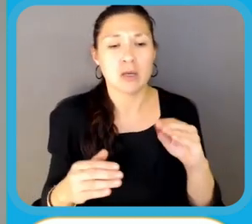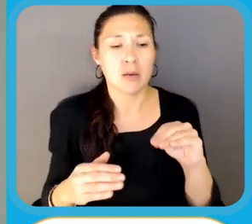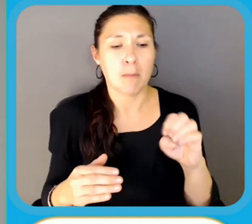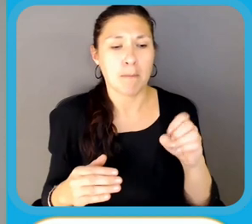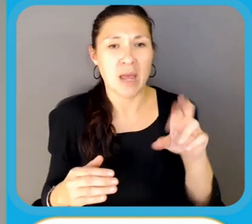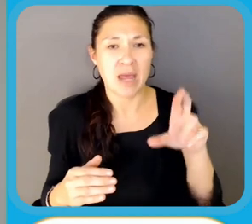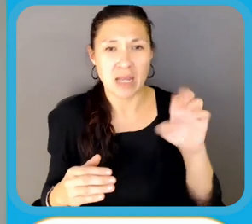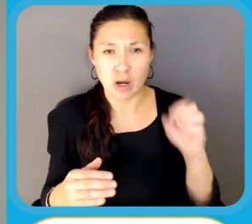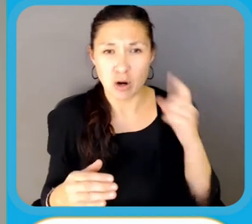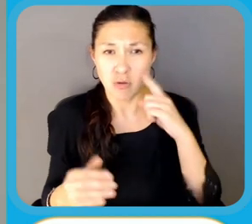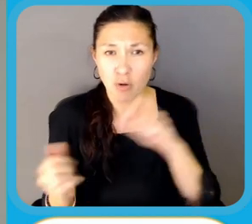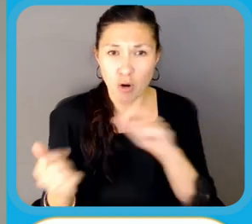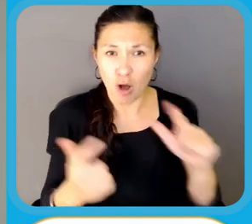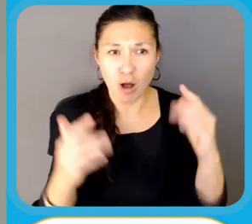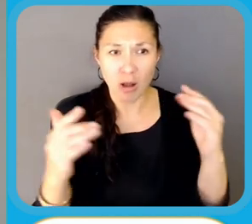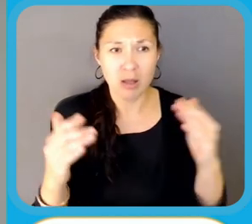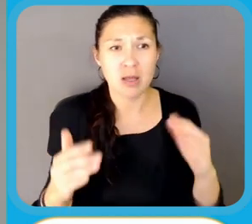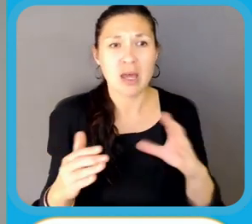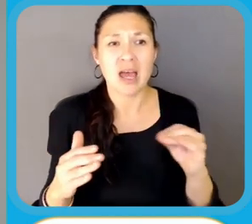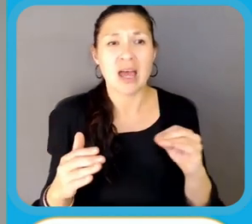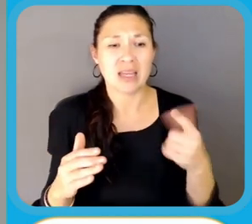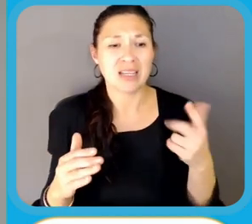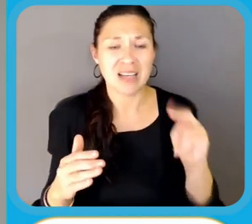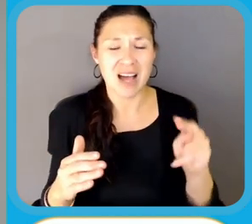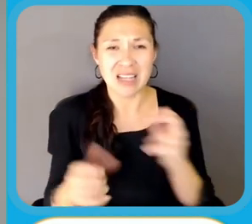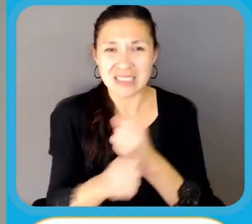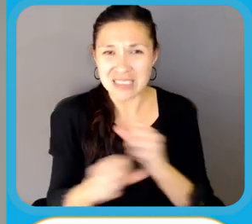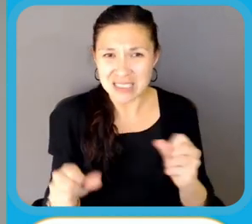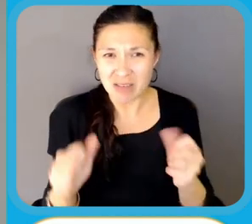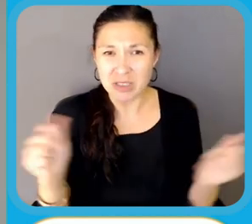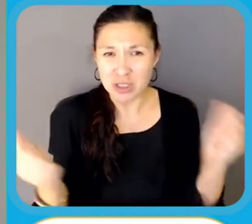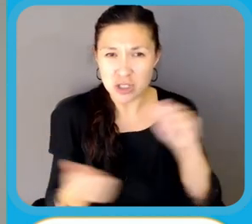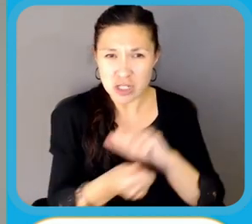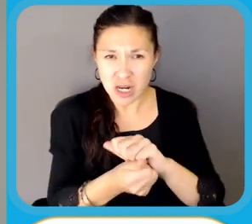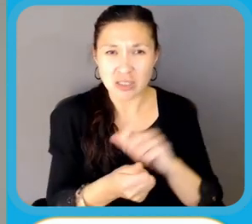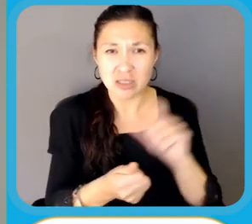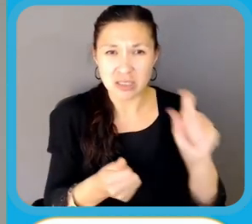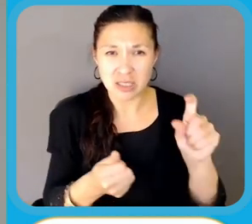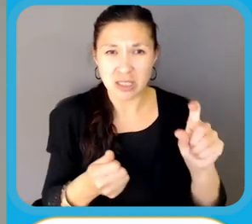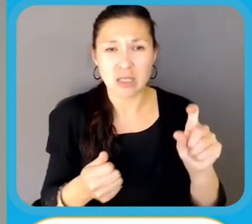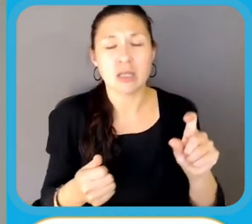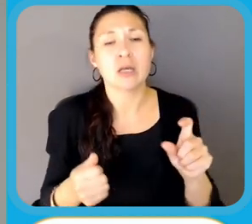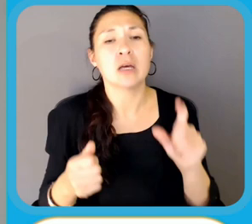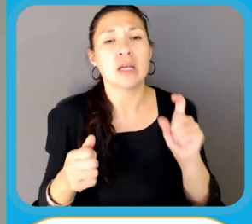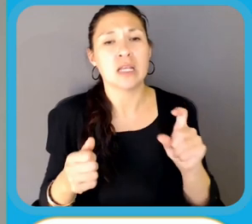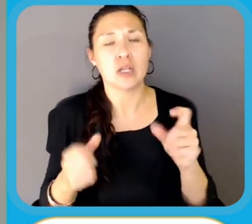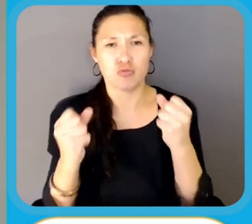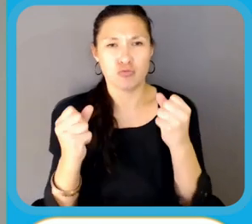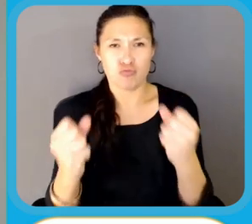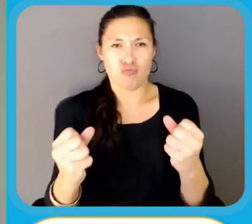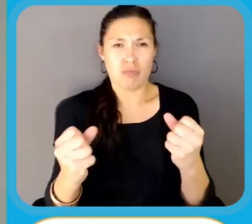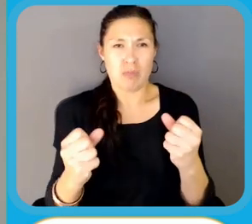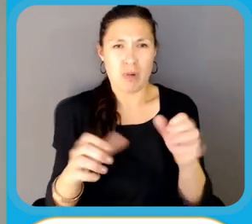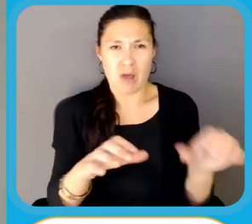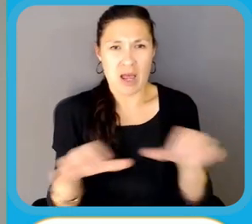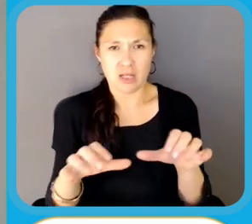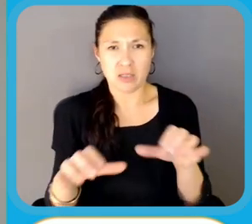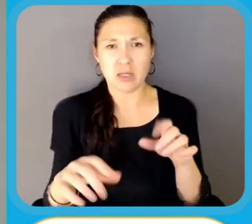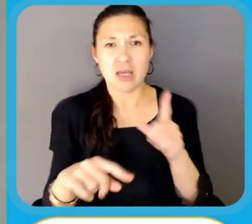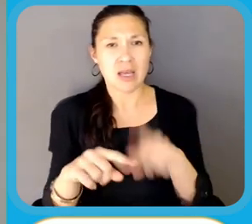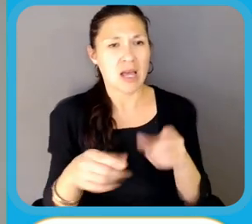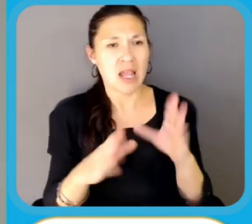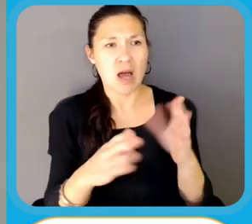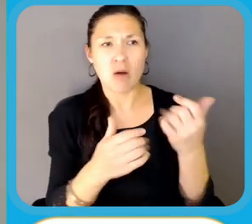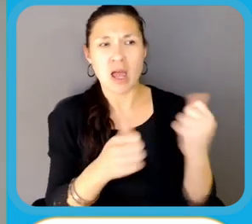gun safety reforms. The time is now for bold action. We can't let anything stand in the way of our